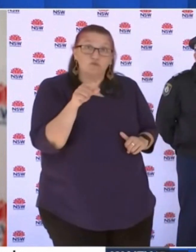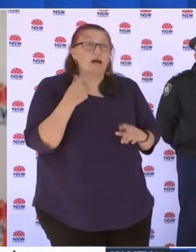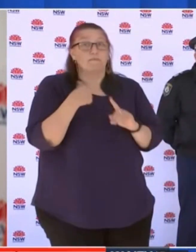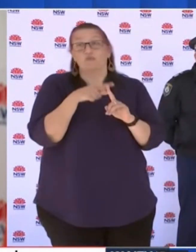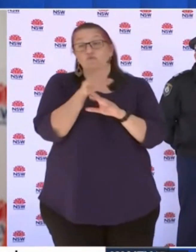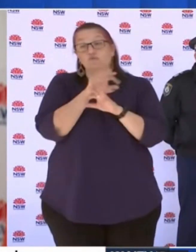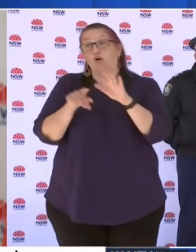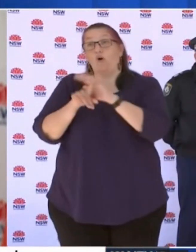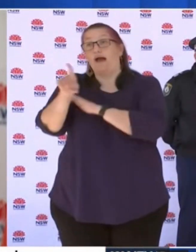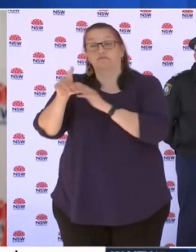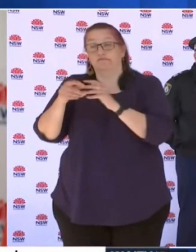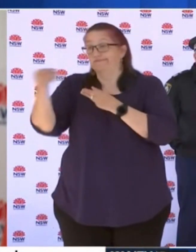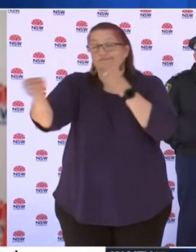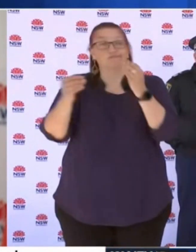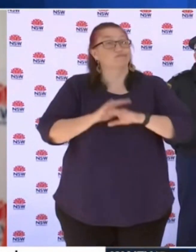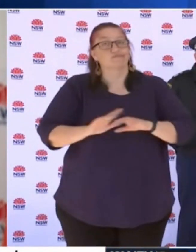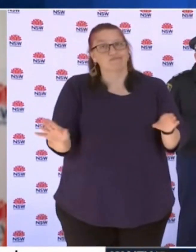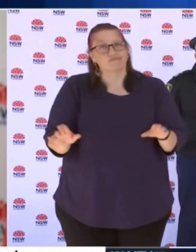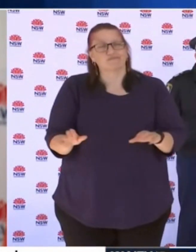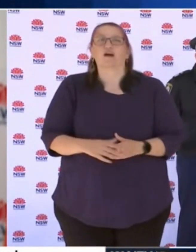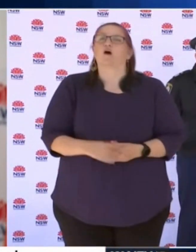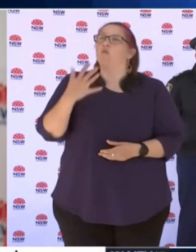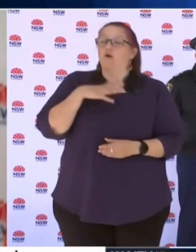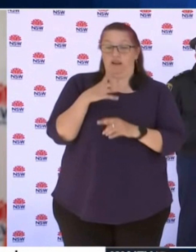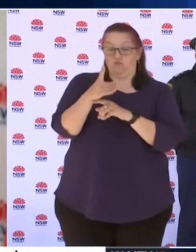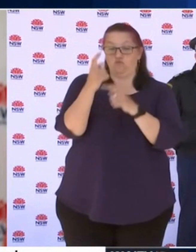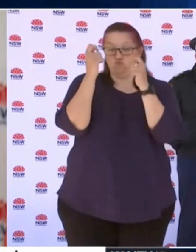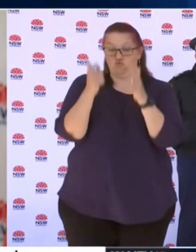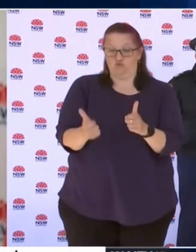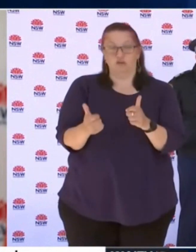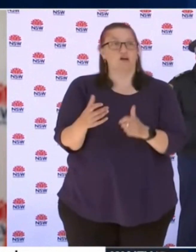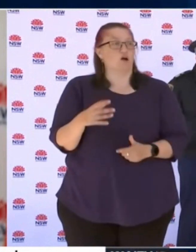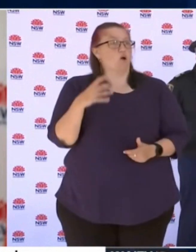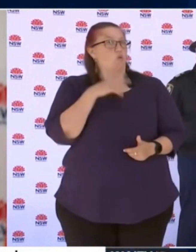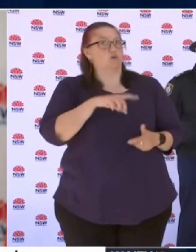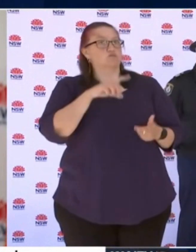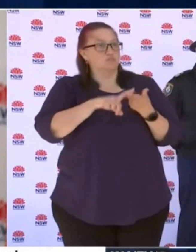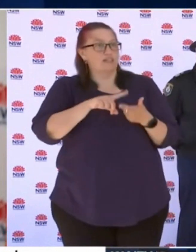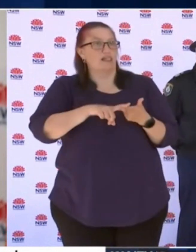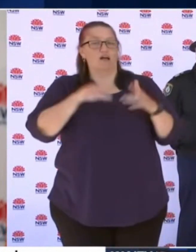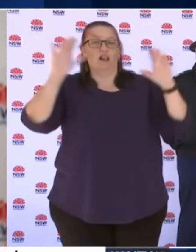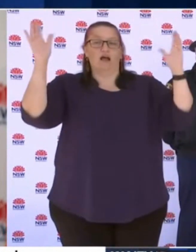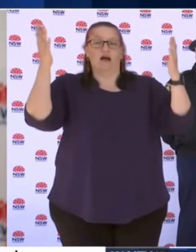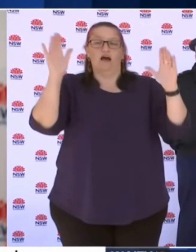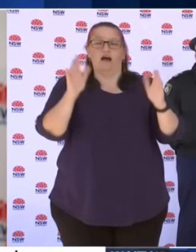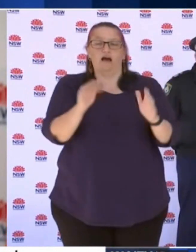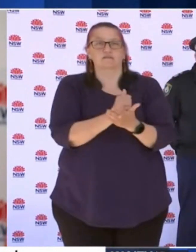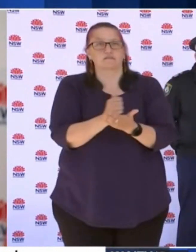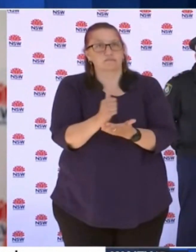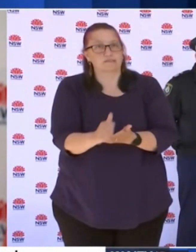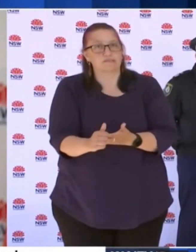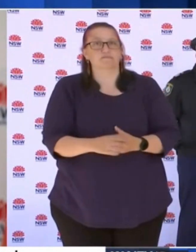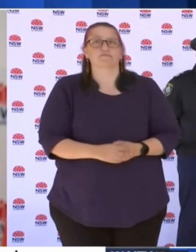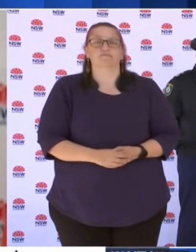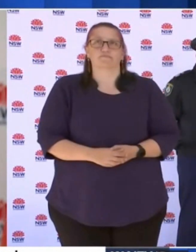see reduce, especially from early next week, because what we're seeing now is still the mopping up of the last few days before we went into lockdown. But what